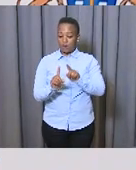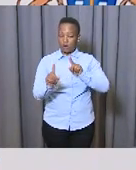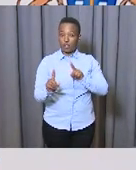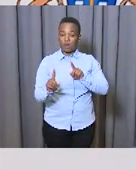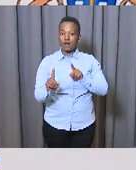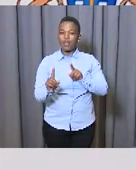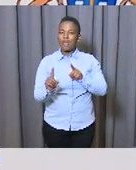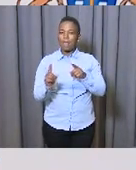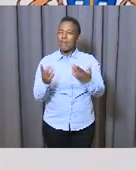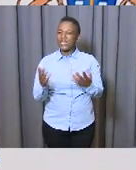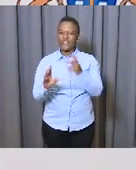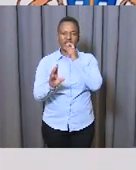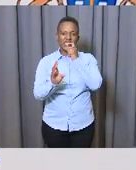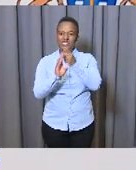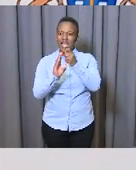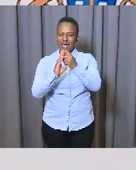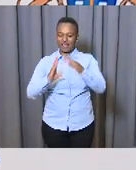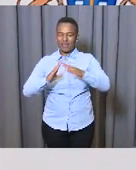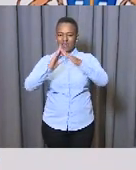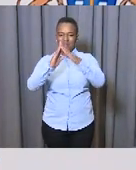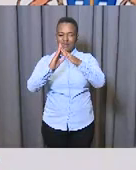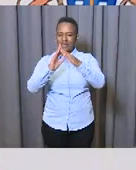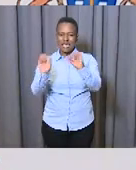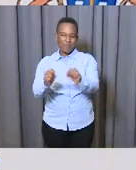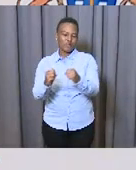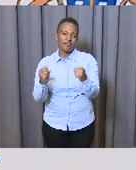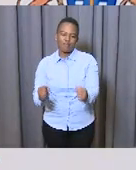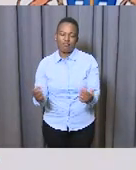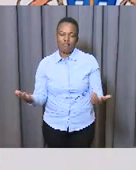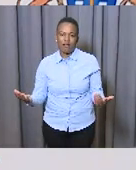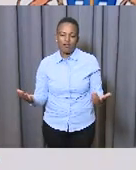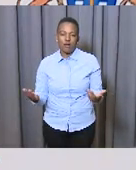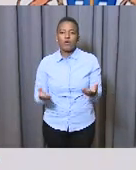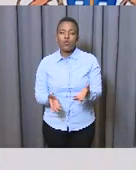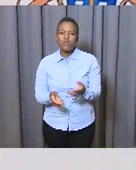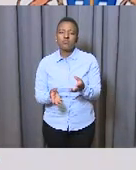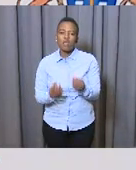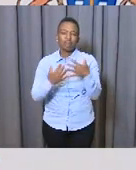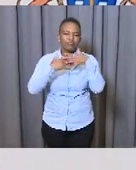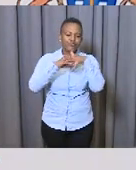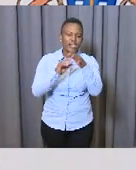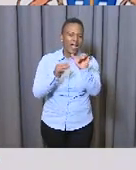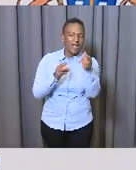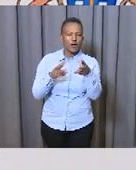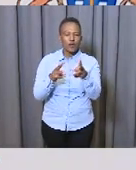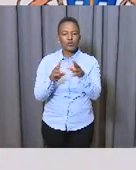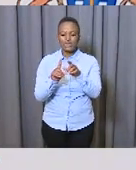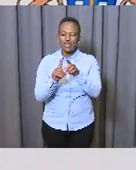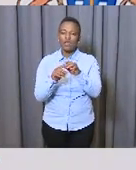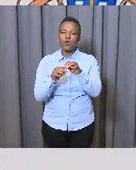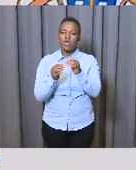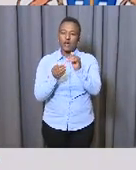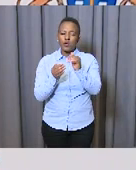shack, but we can put in place lots of ways to ensure that we really really minimize the